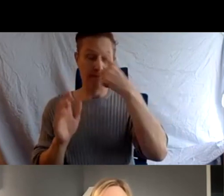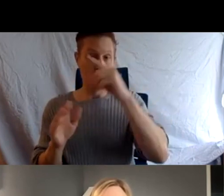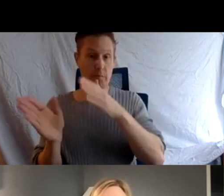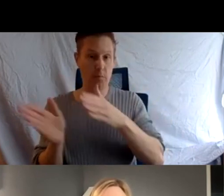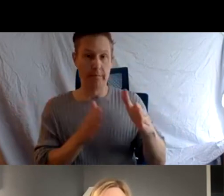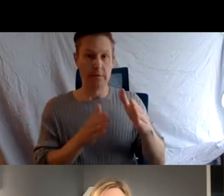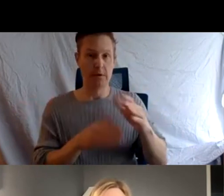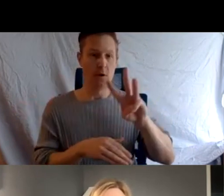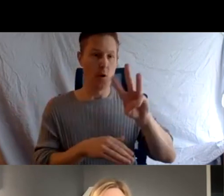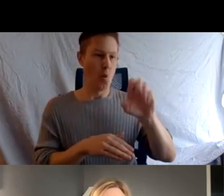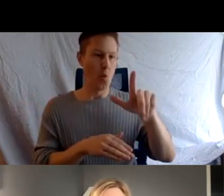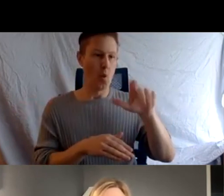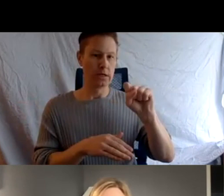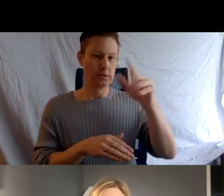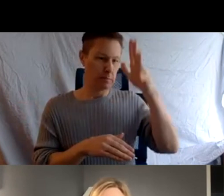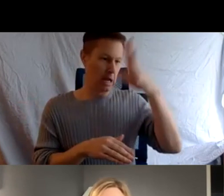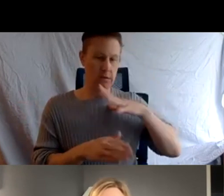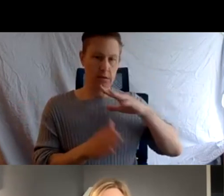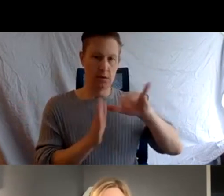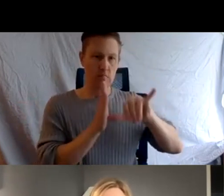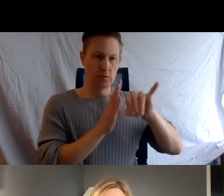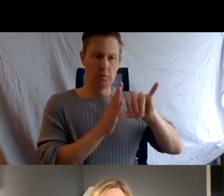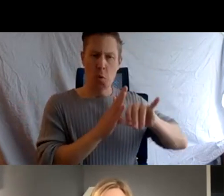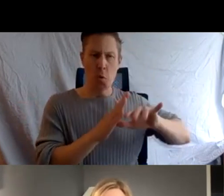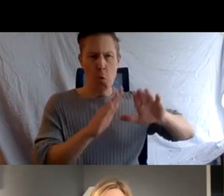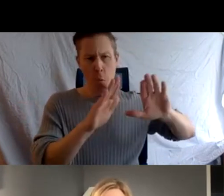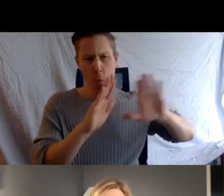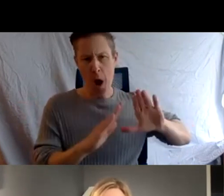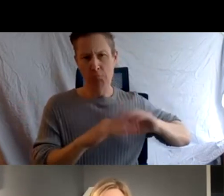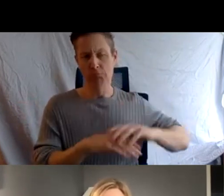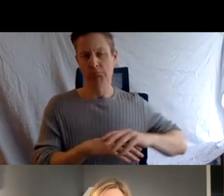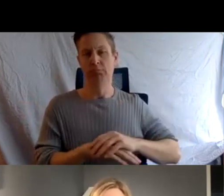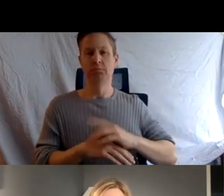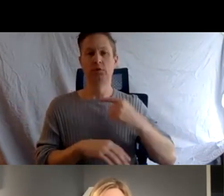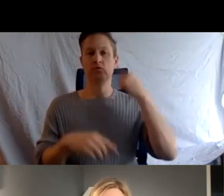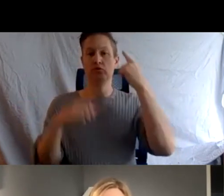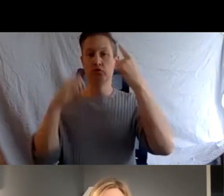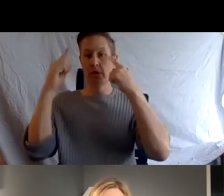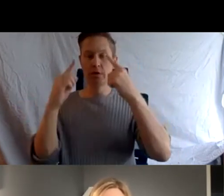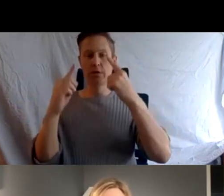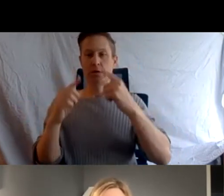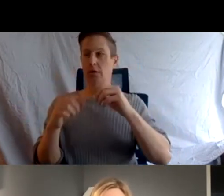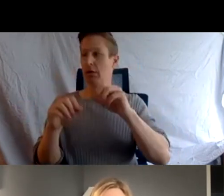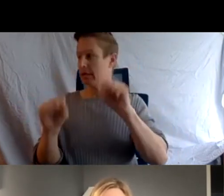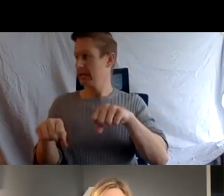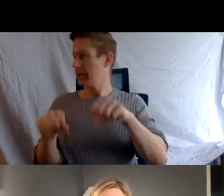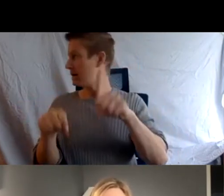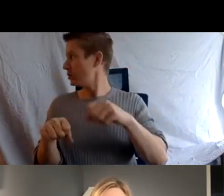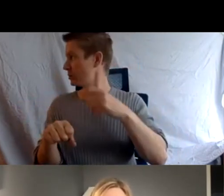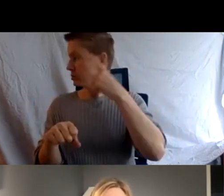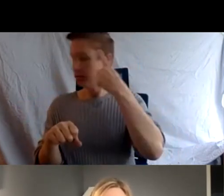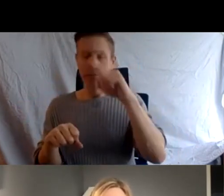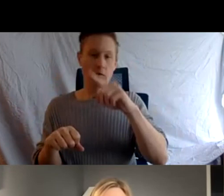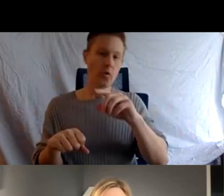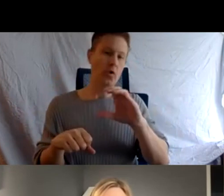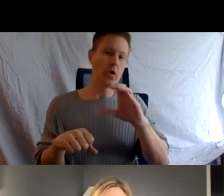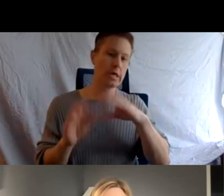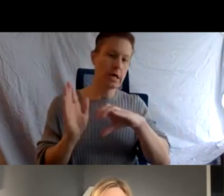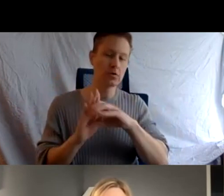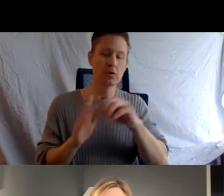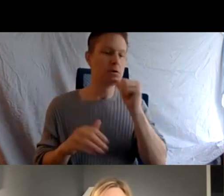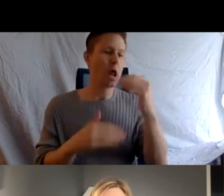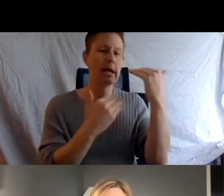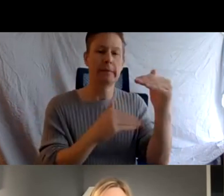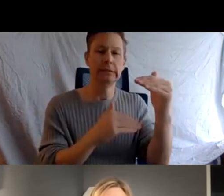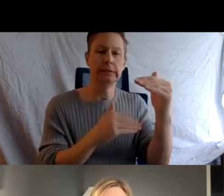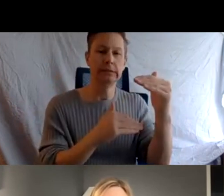was just amazing, So you started thinking about what the capabilities of the character were, not the limitations, when you see that